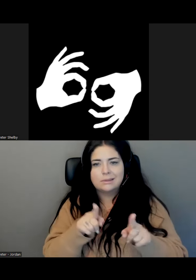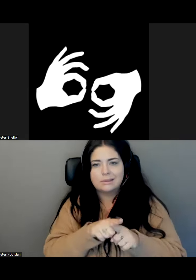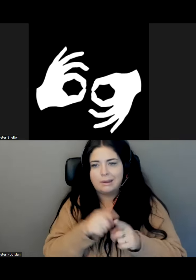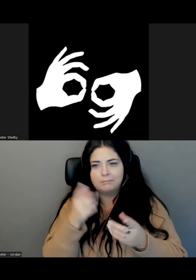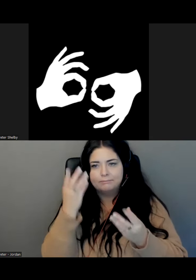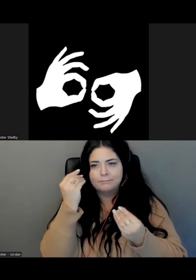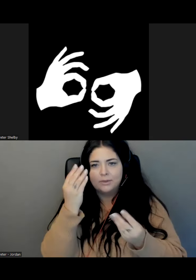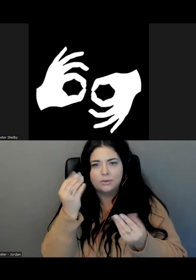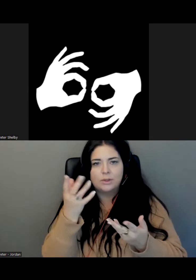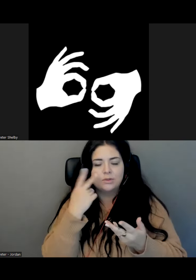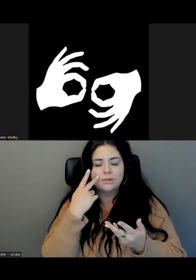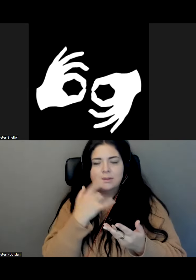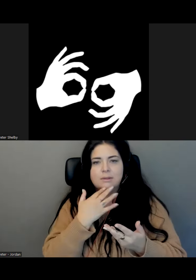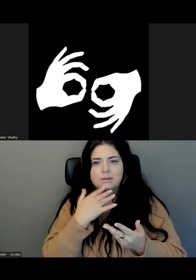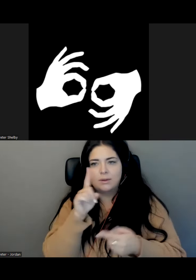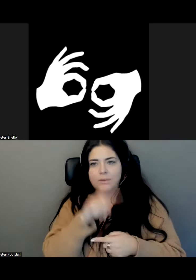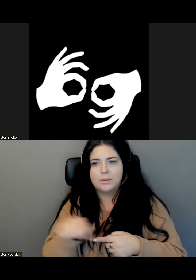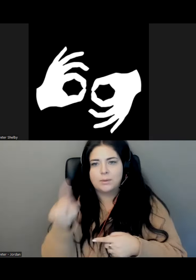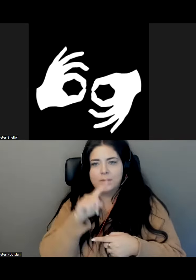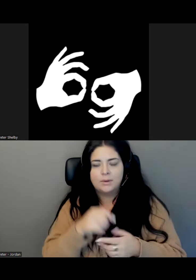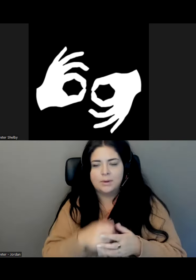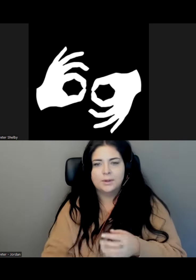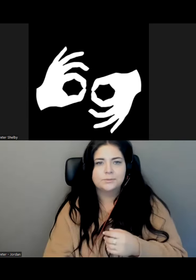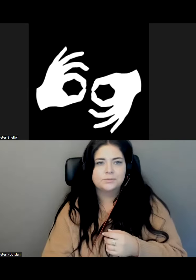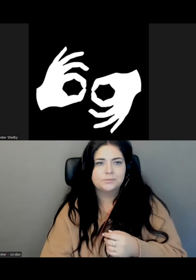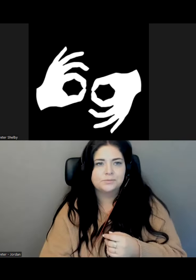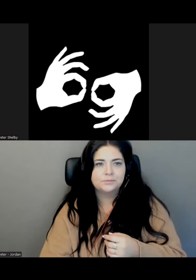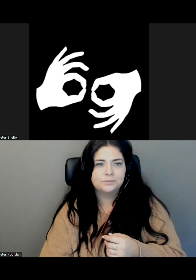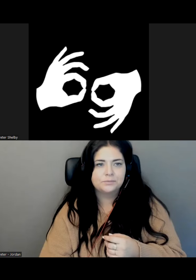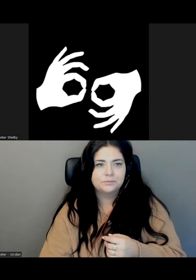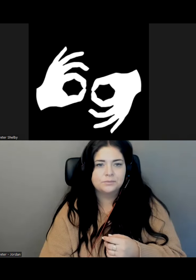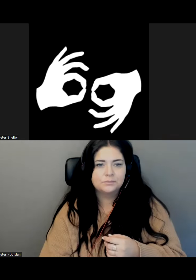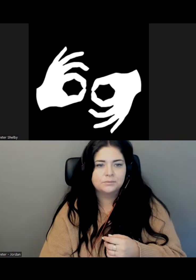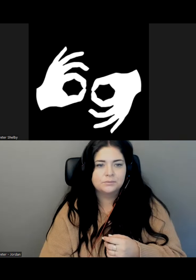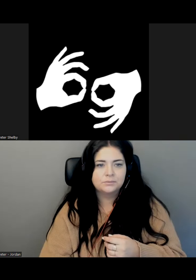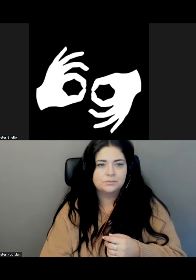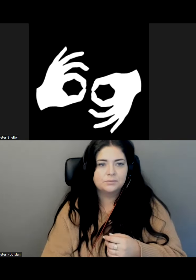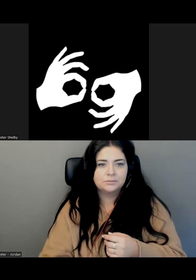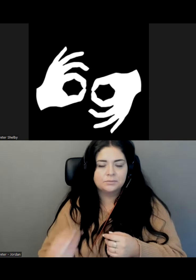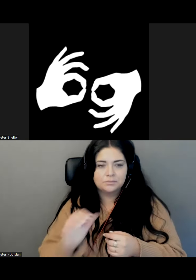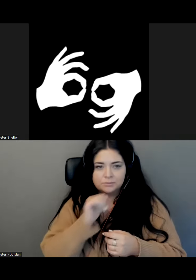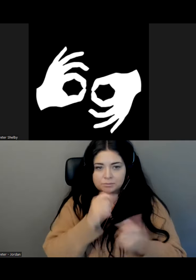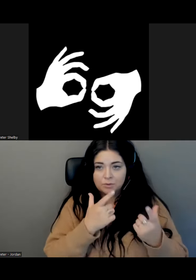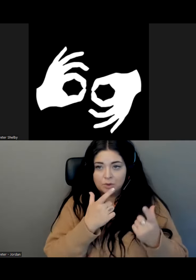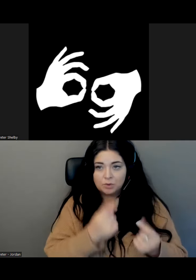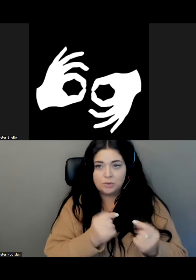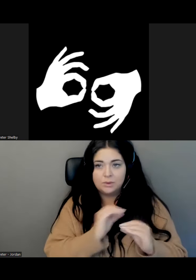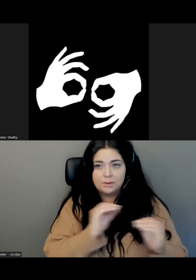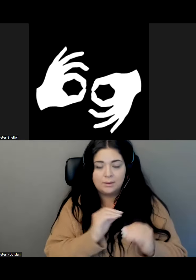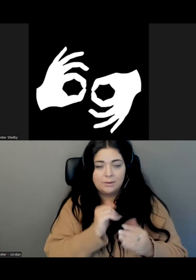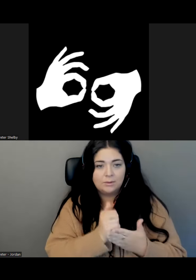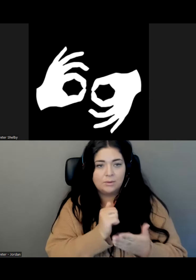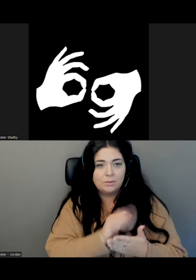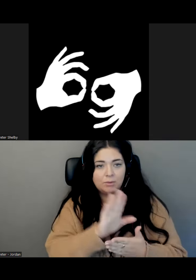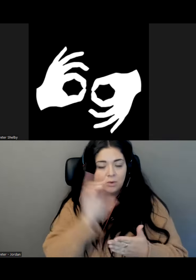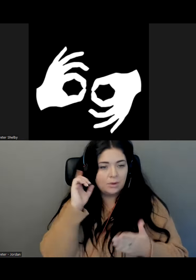untreated hearing loss leads to less stimulation of certain regions of the brain. This can then cause an accelerated mental decline,